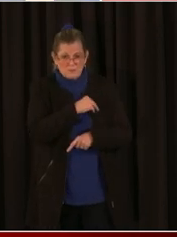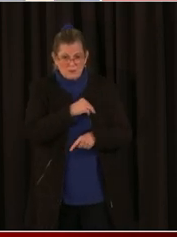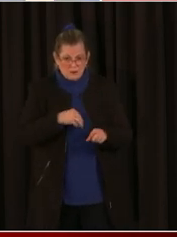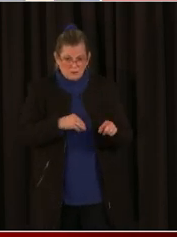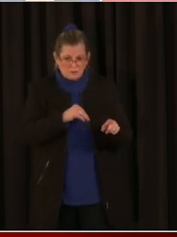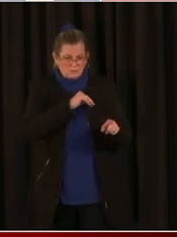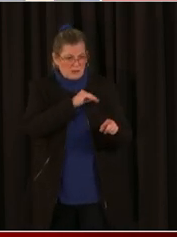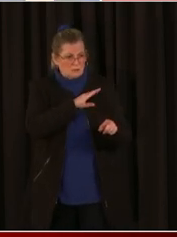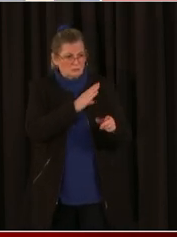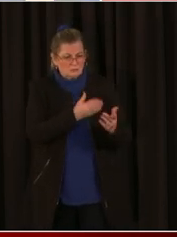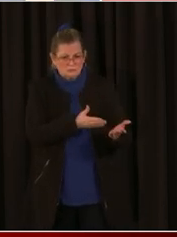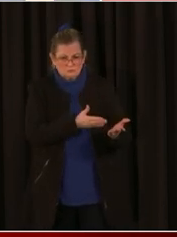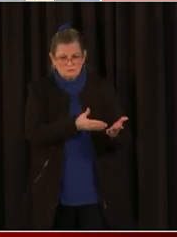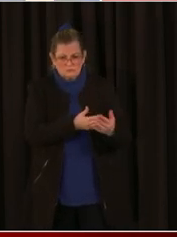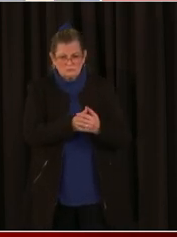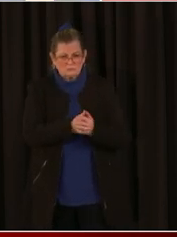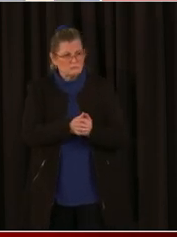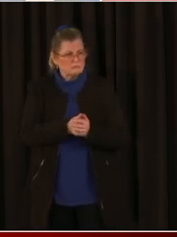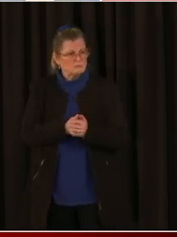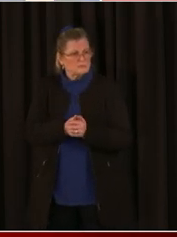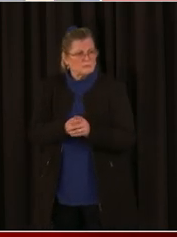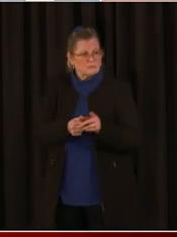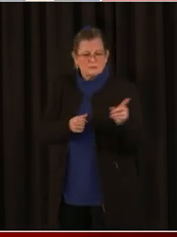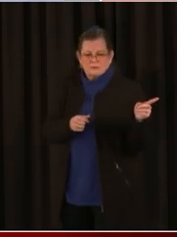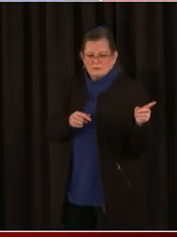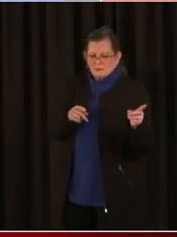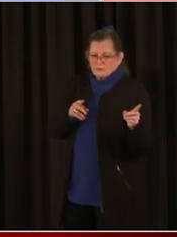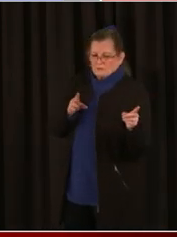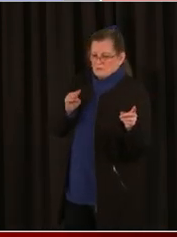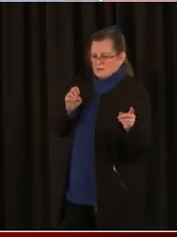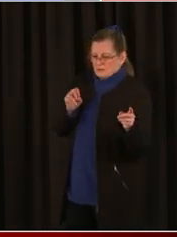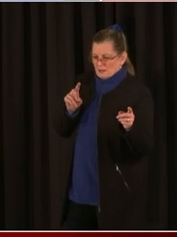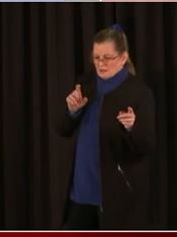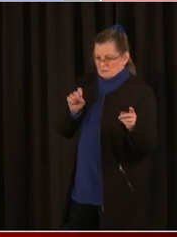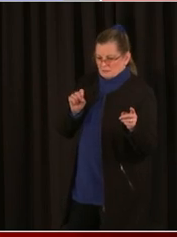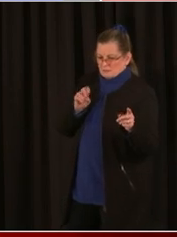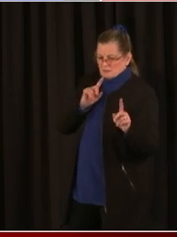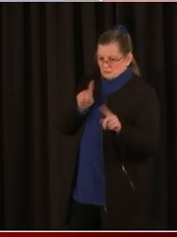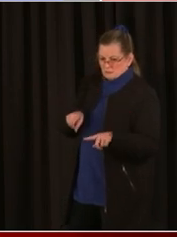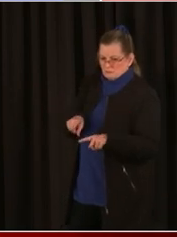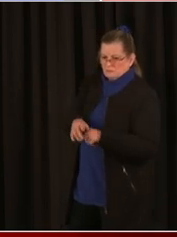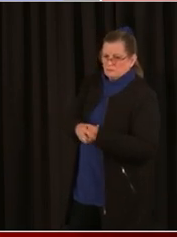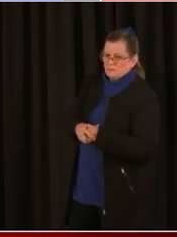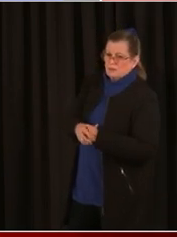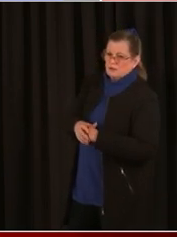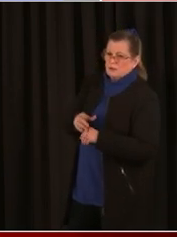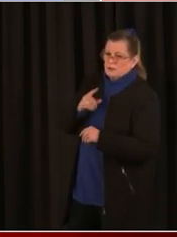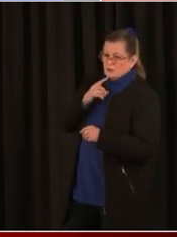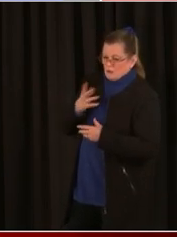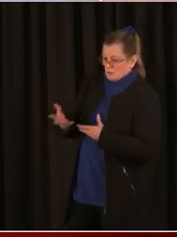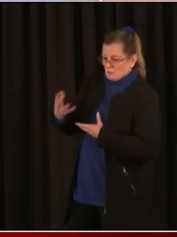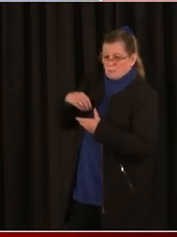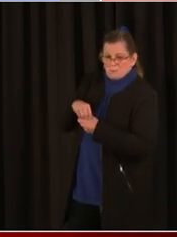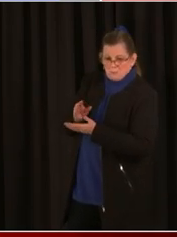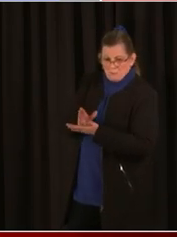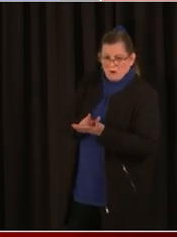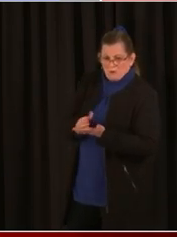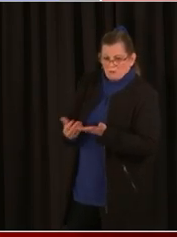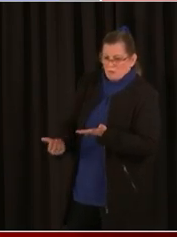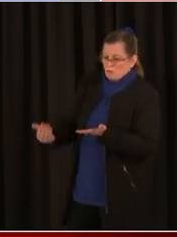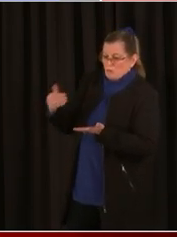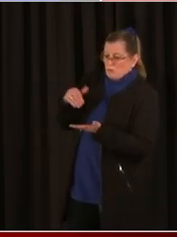Sure. Both offices are a creation of the REACH Act, Racial Equity Achieves Results, that the